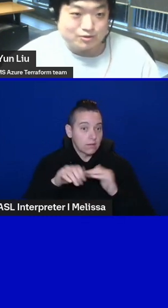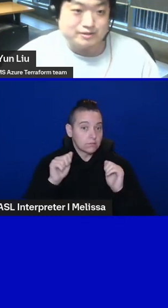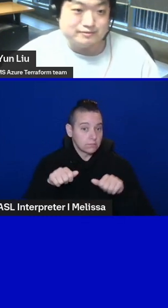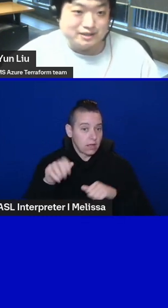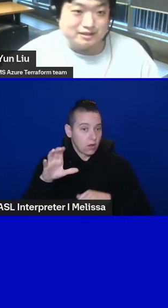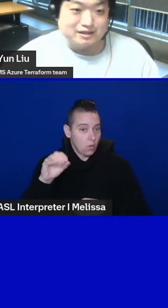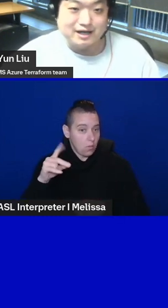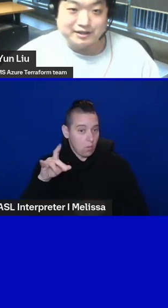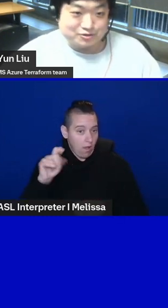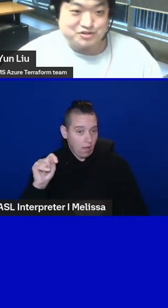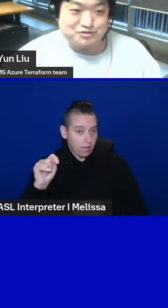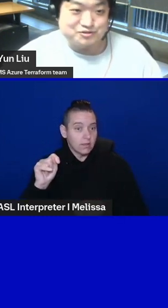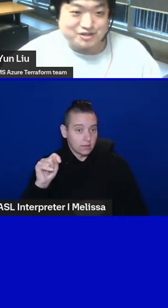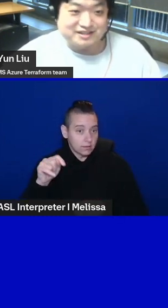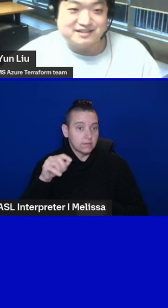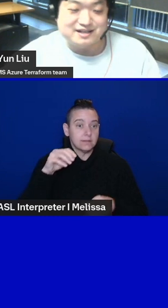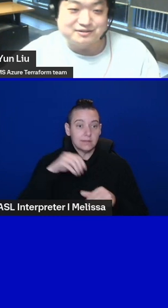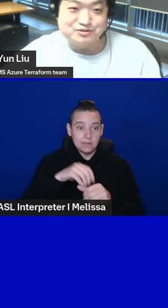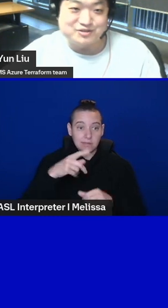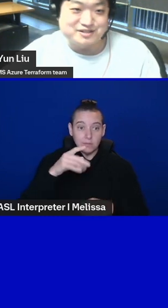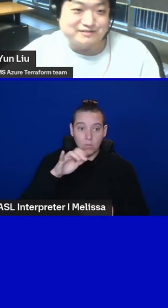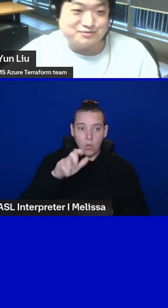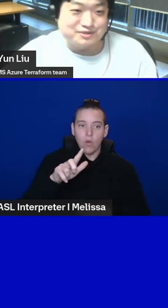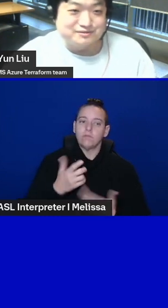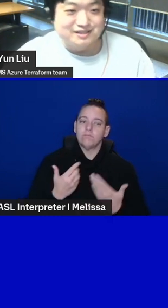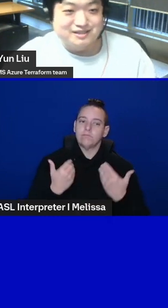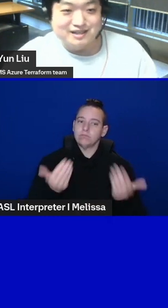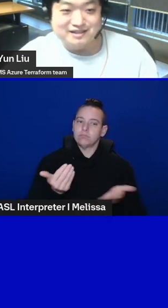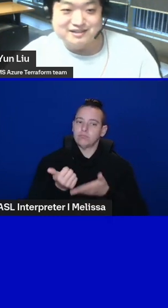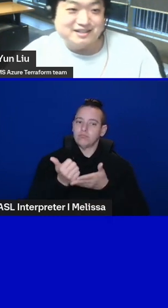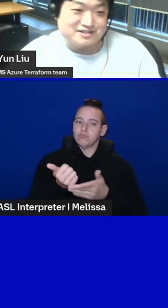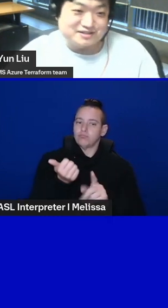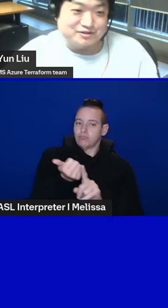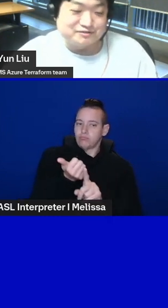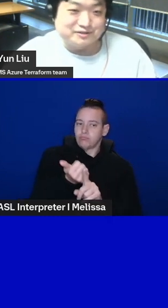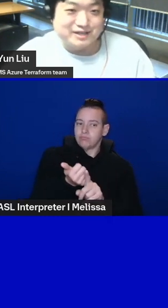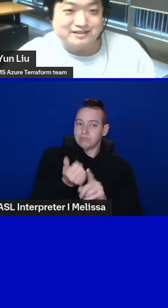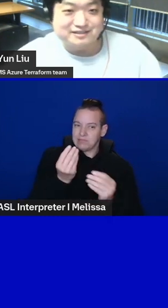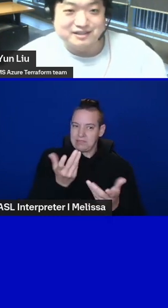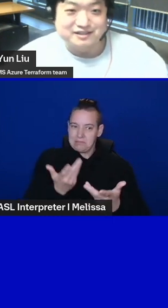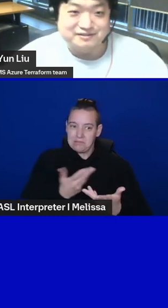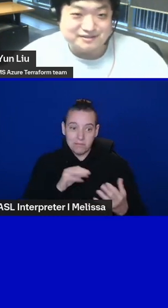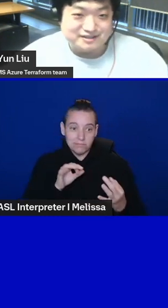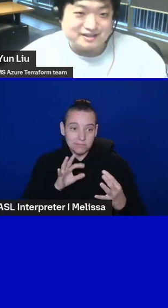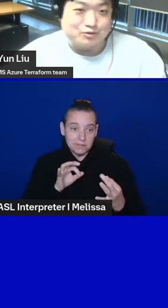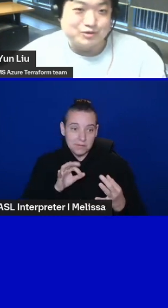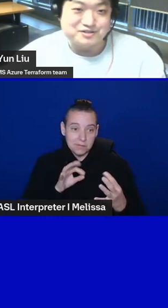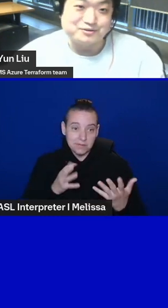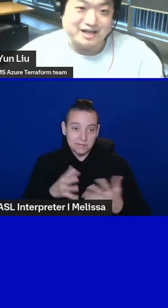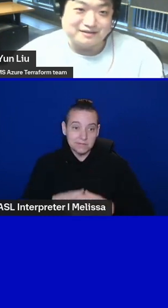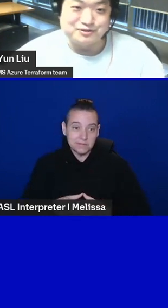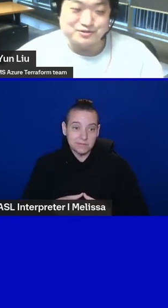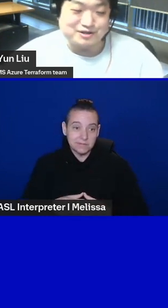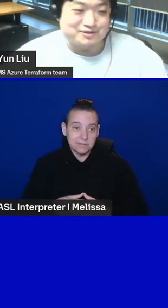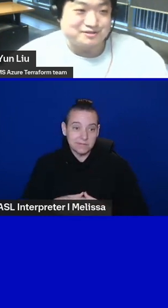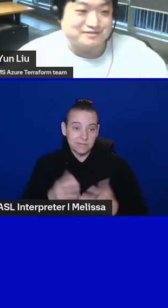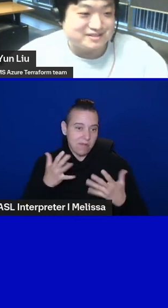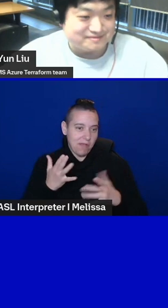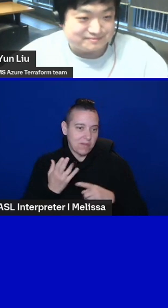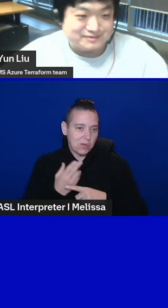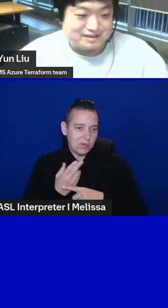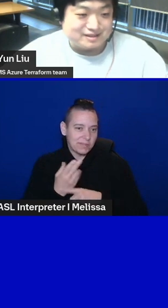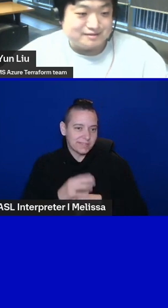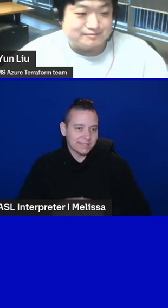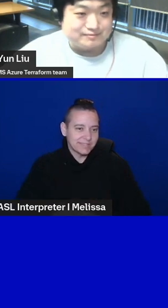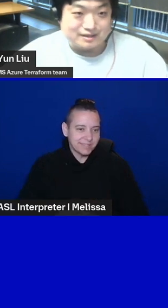in Portal, I encourage you to try this out yourself as well, and let us know your feedback once you have used our